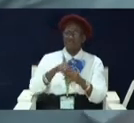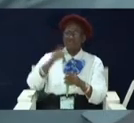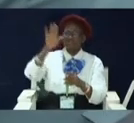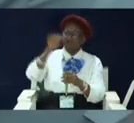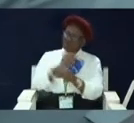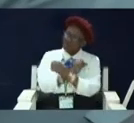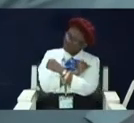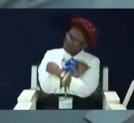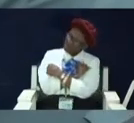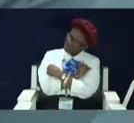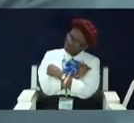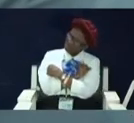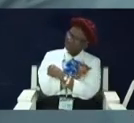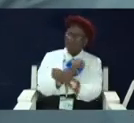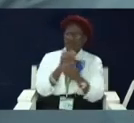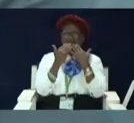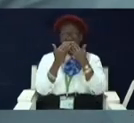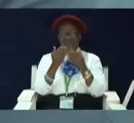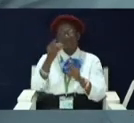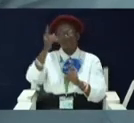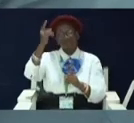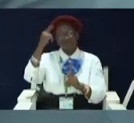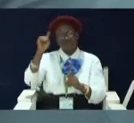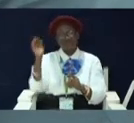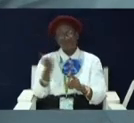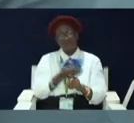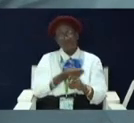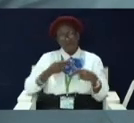love. Thank you for our health and